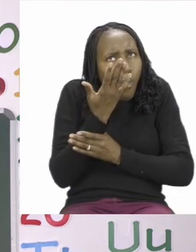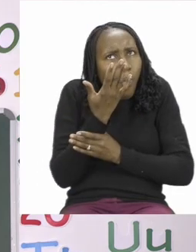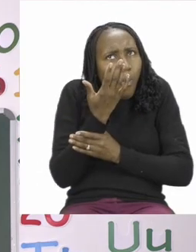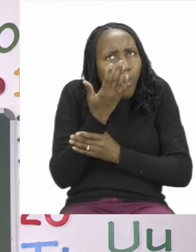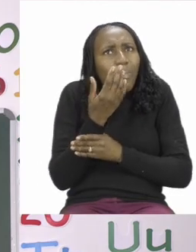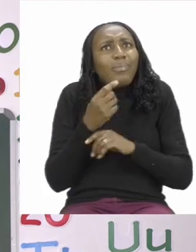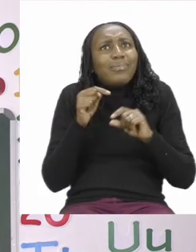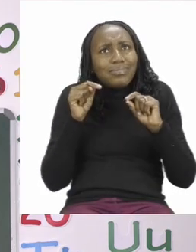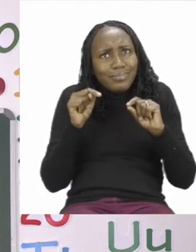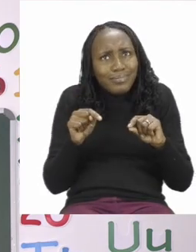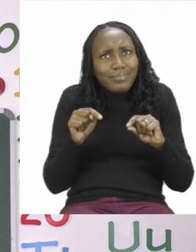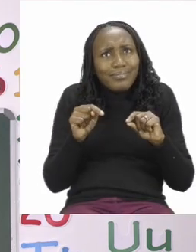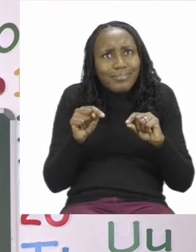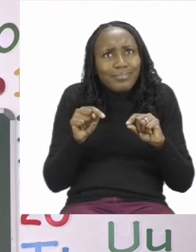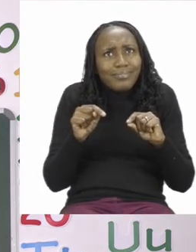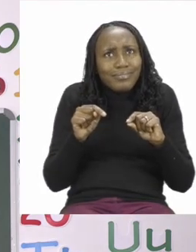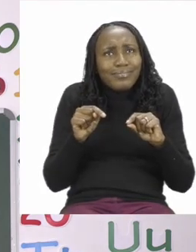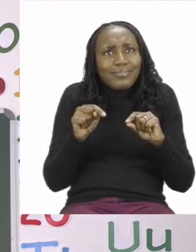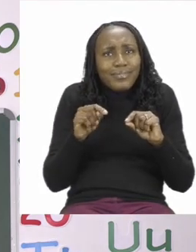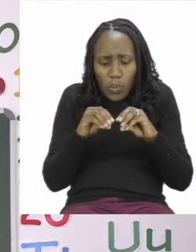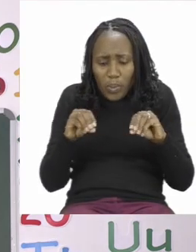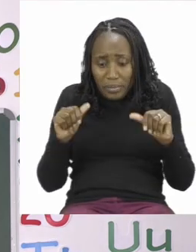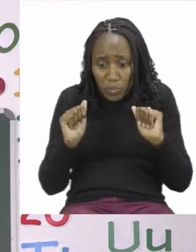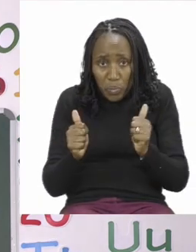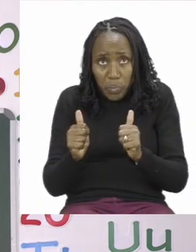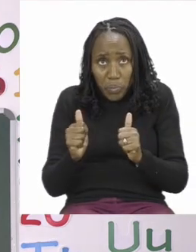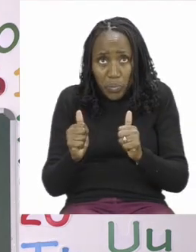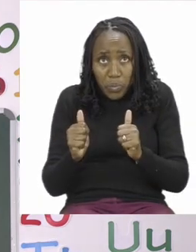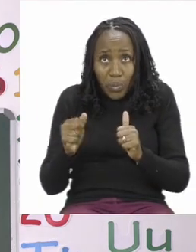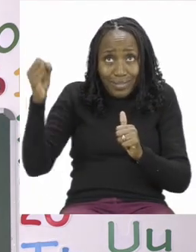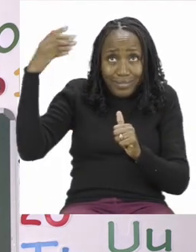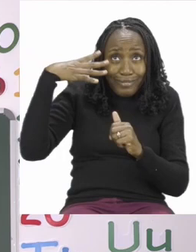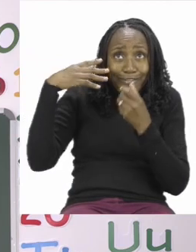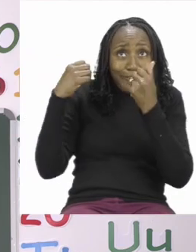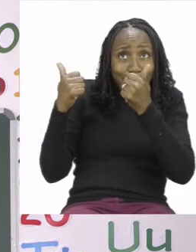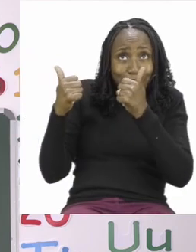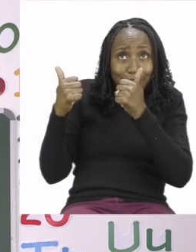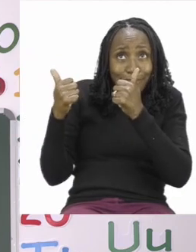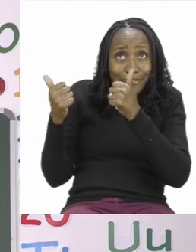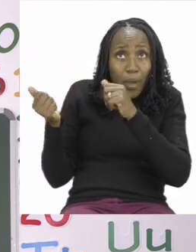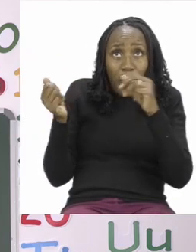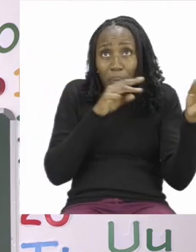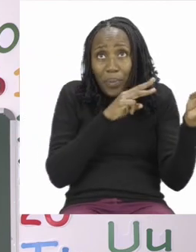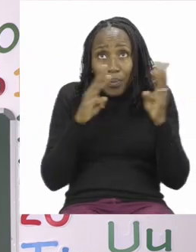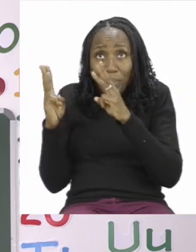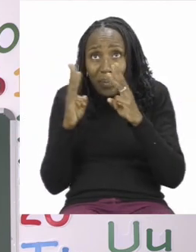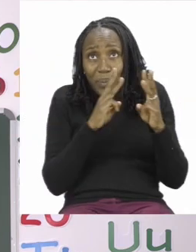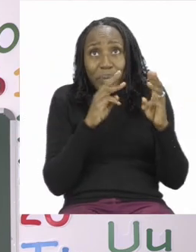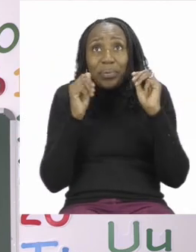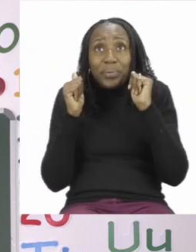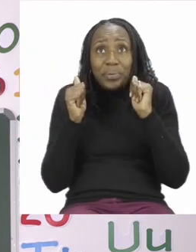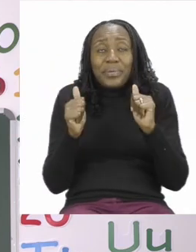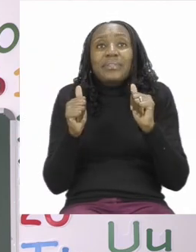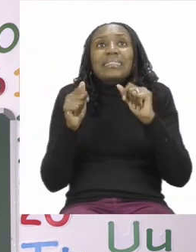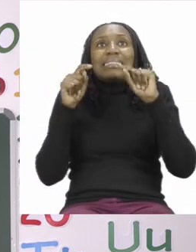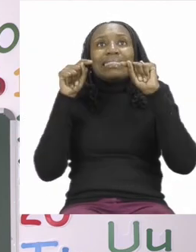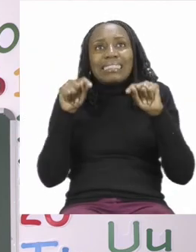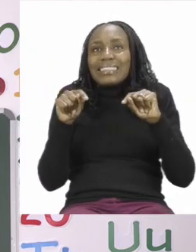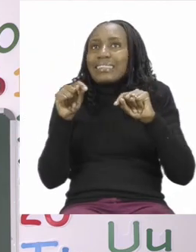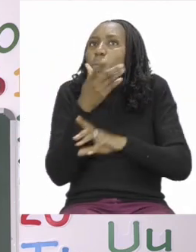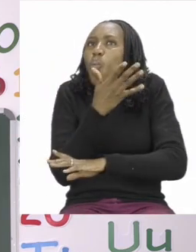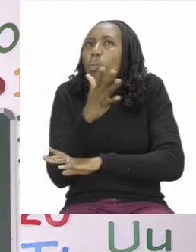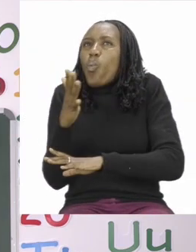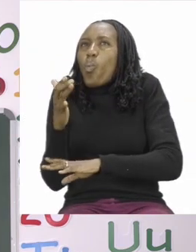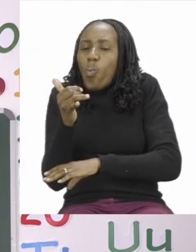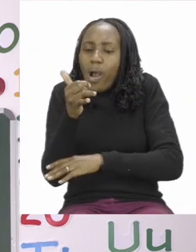So apart from the good soil and the sunlight and the air, it's very important for us to give it